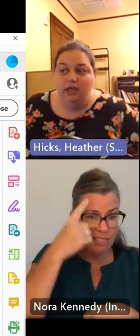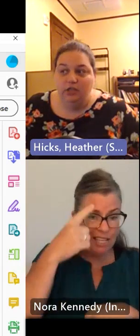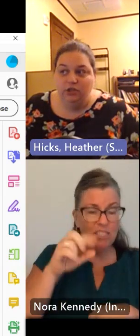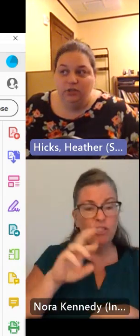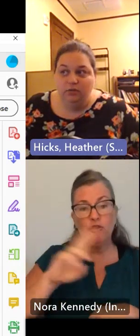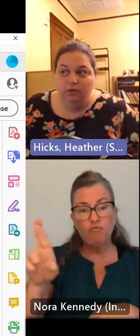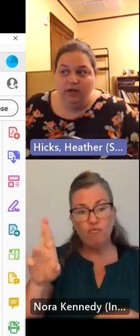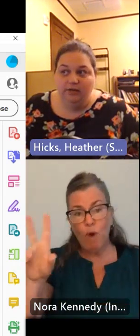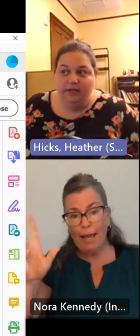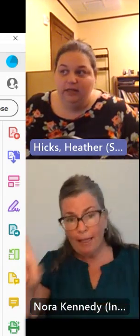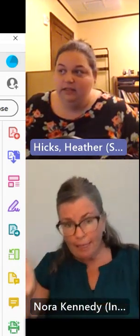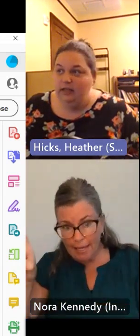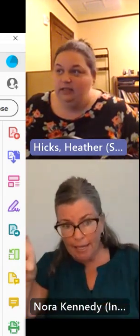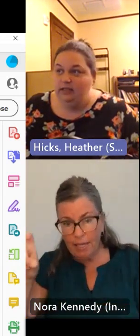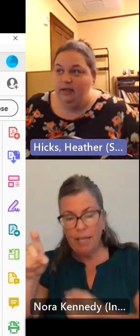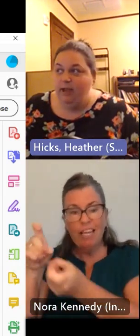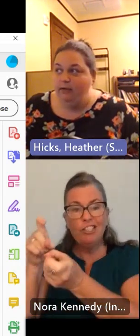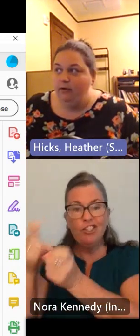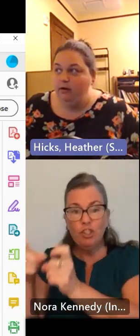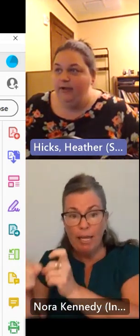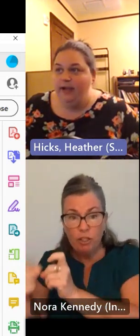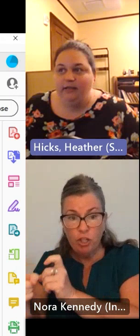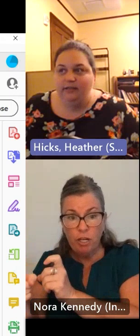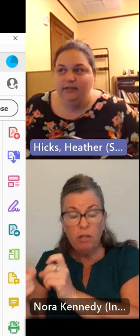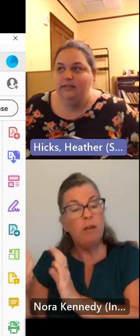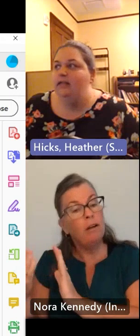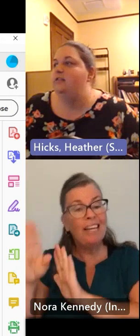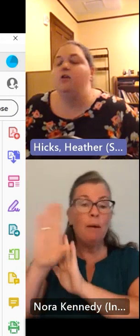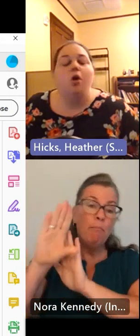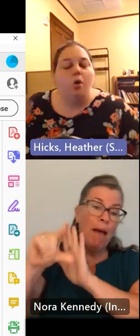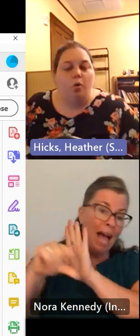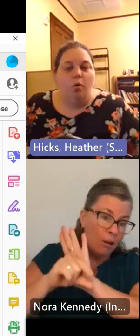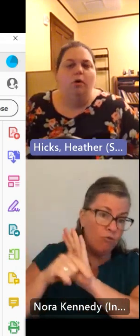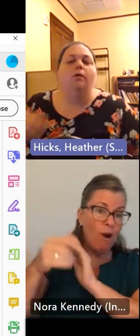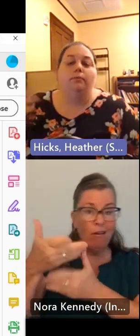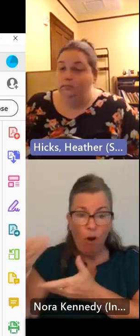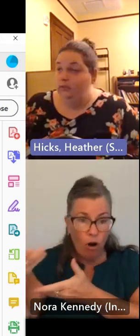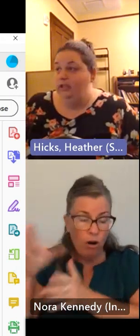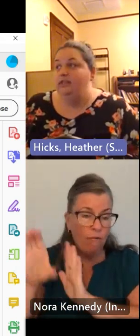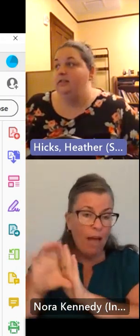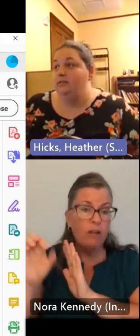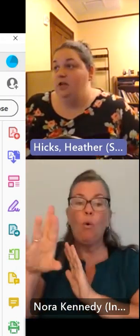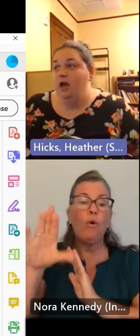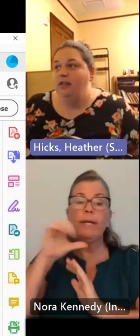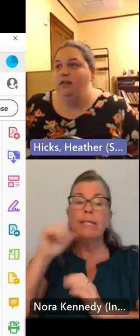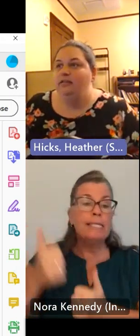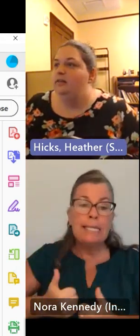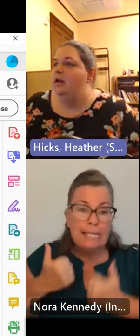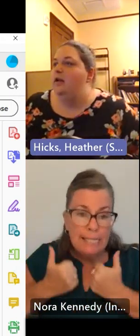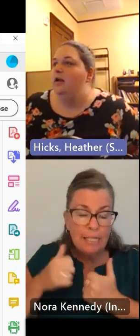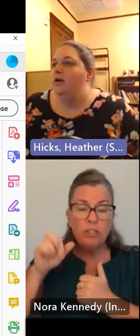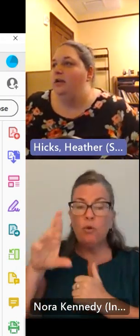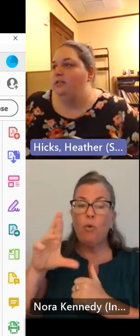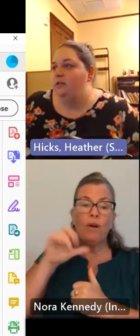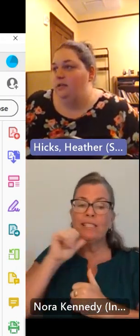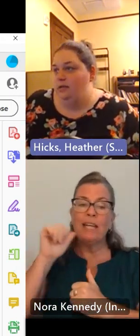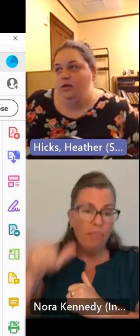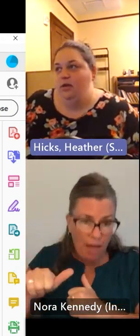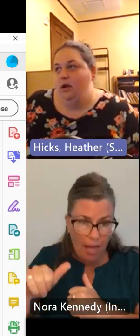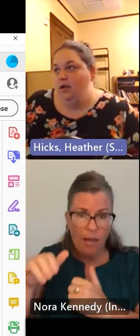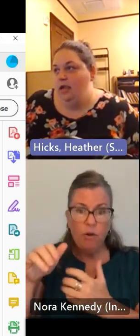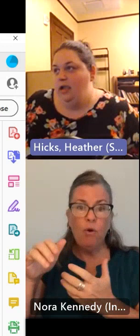and change what kind of thing it is. It's a background artifact. It doesn't exist. Or it's not this, or